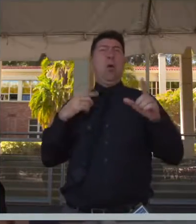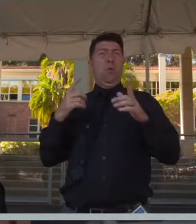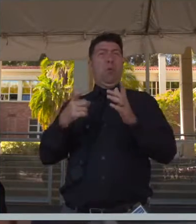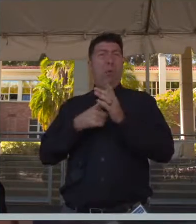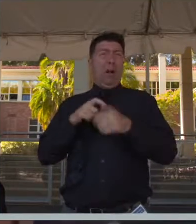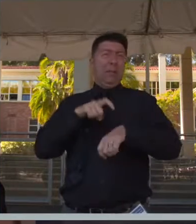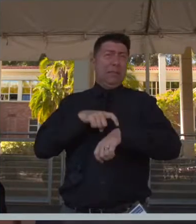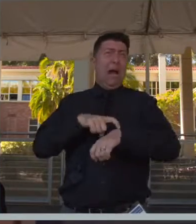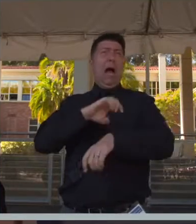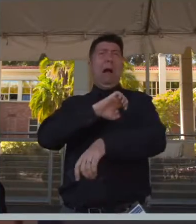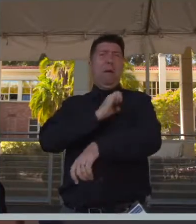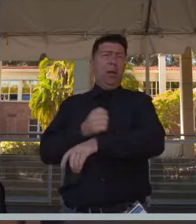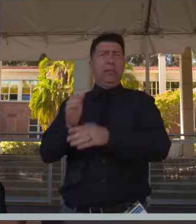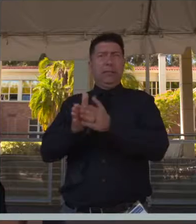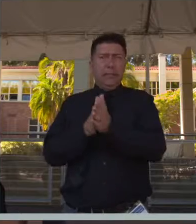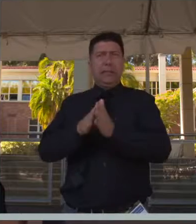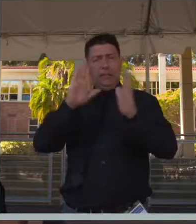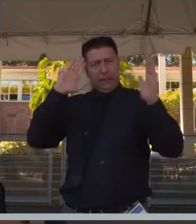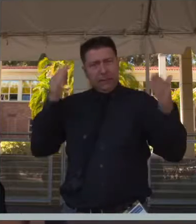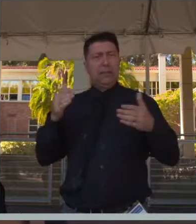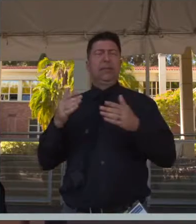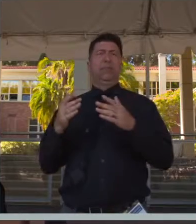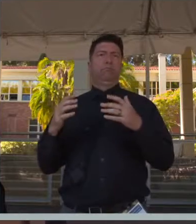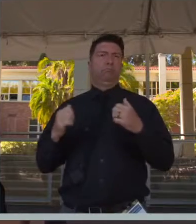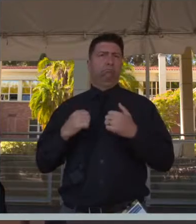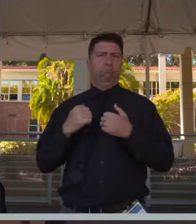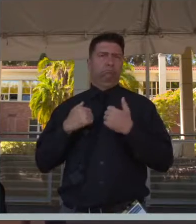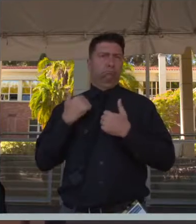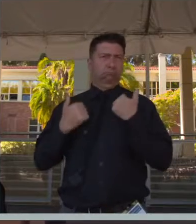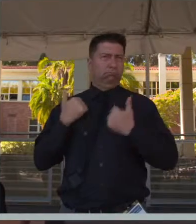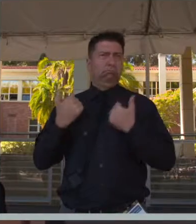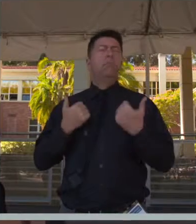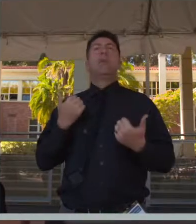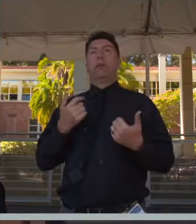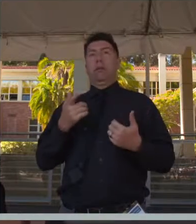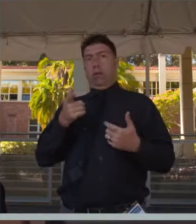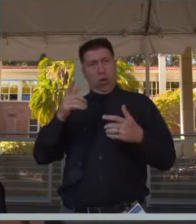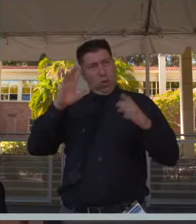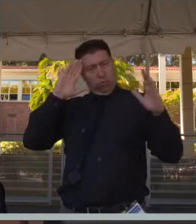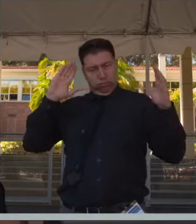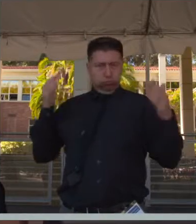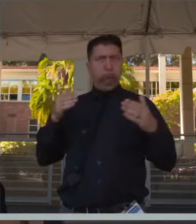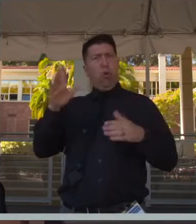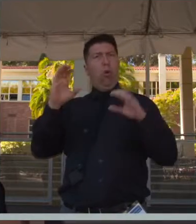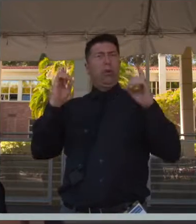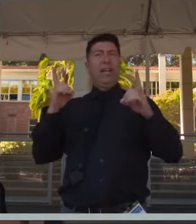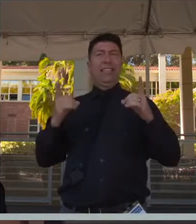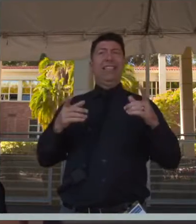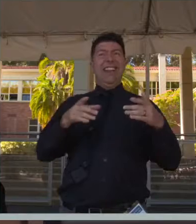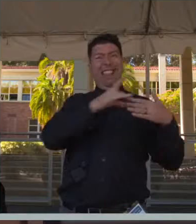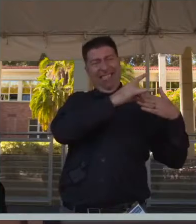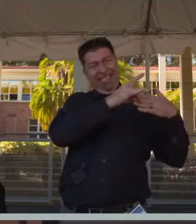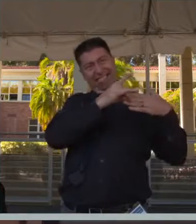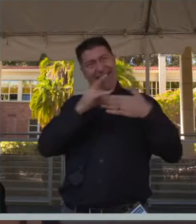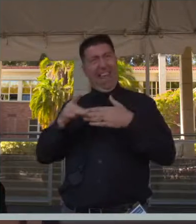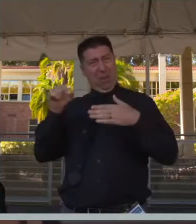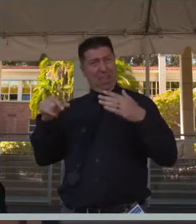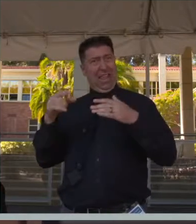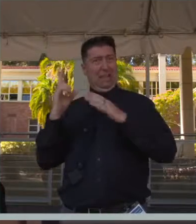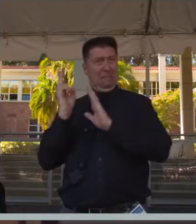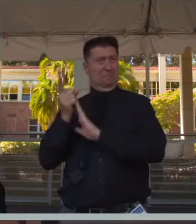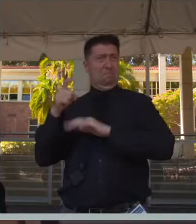and energy, dedication and passion. What you committed to your education brought you to this extraordinary